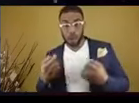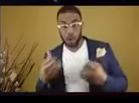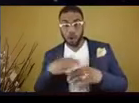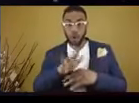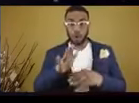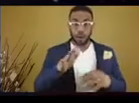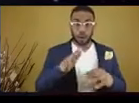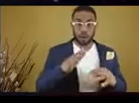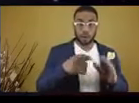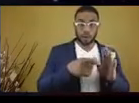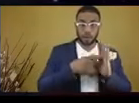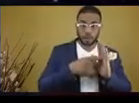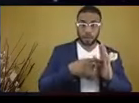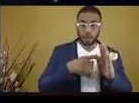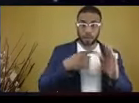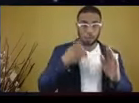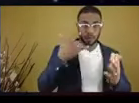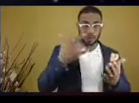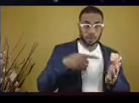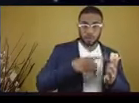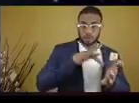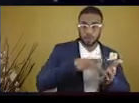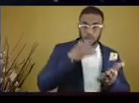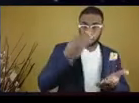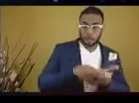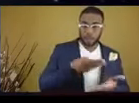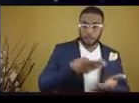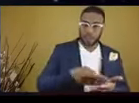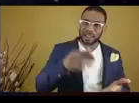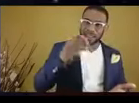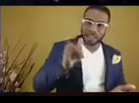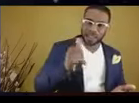main source of income. This has